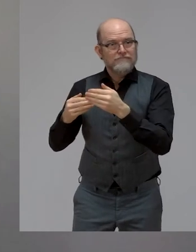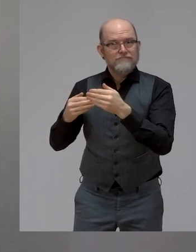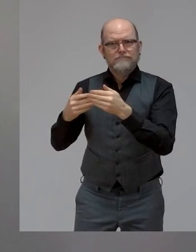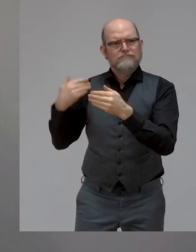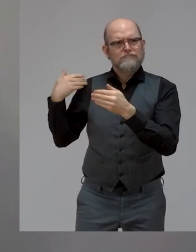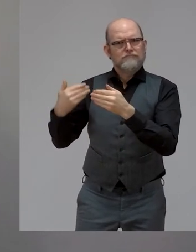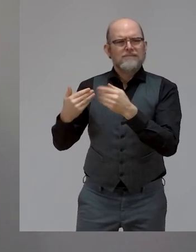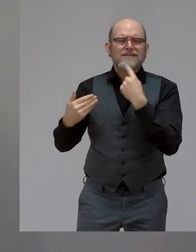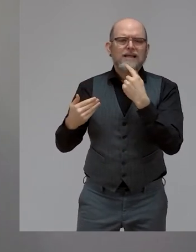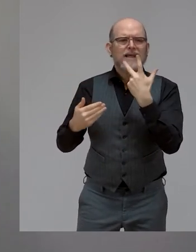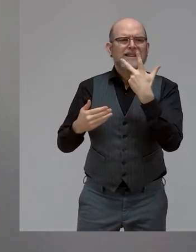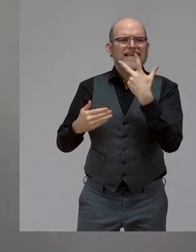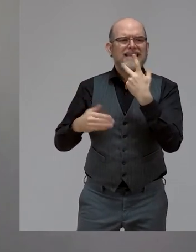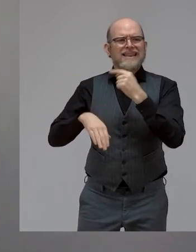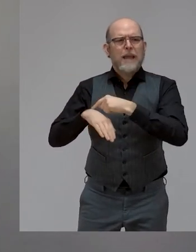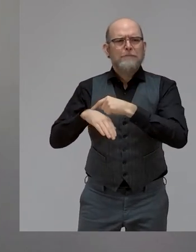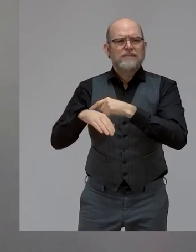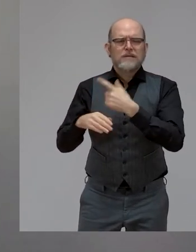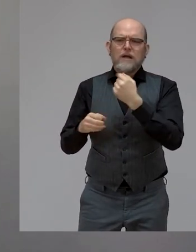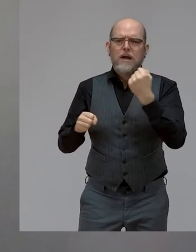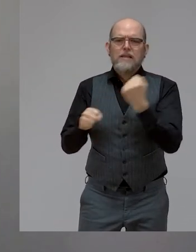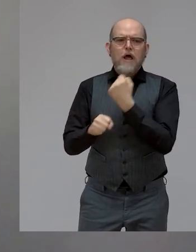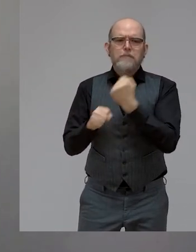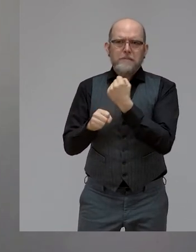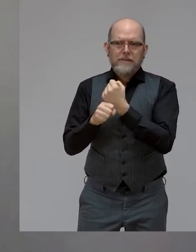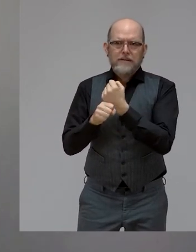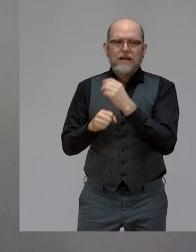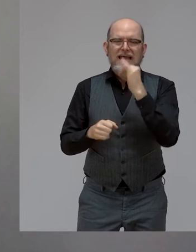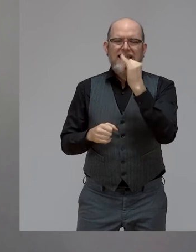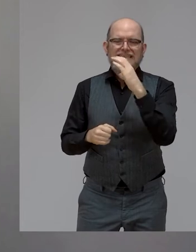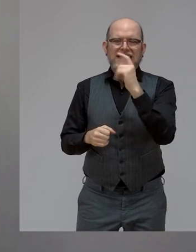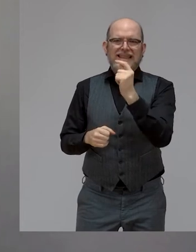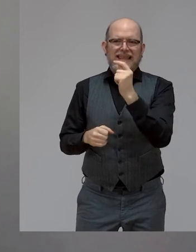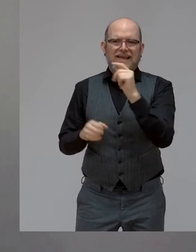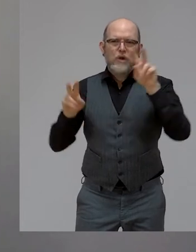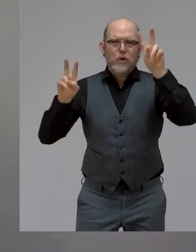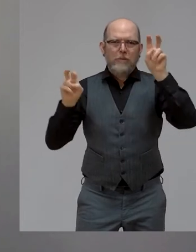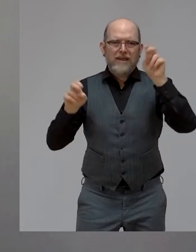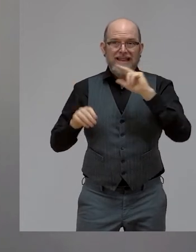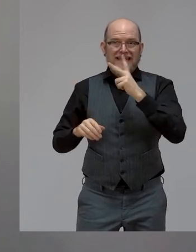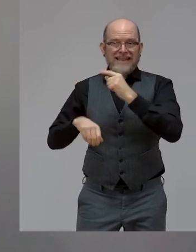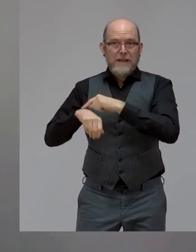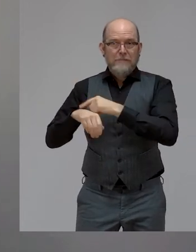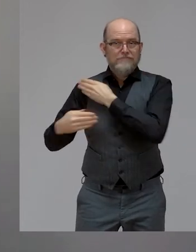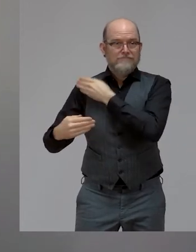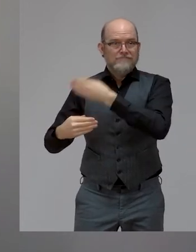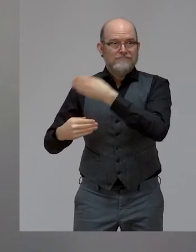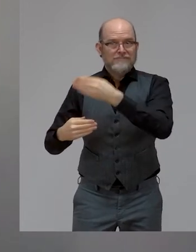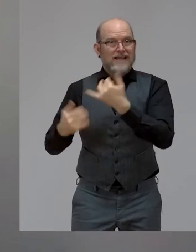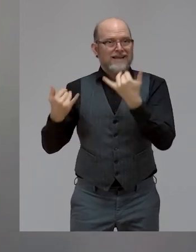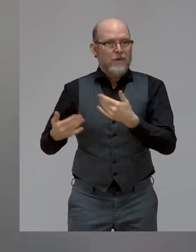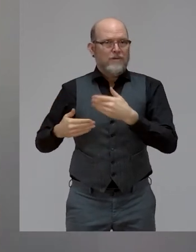ICT, of course, which is a huge passion of mine. As the founder of the Valuable 500, which is